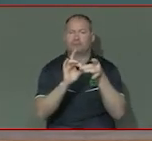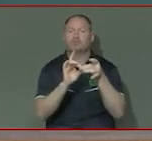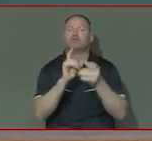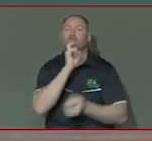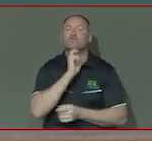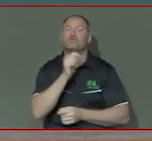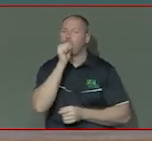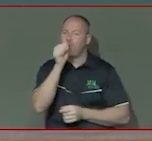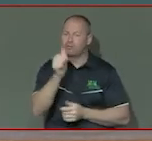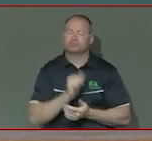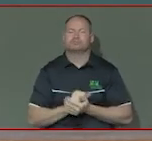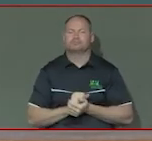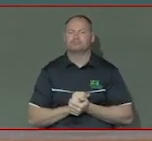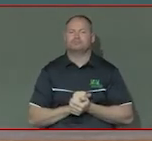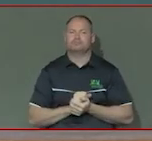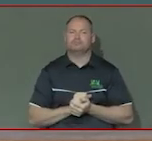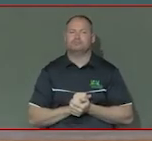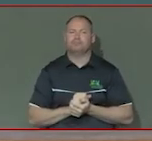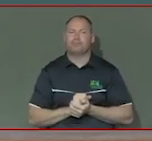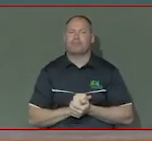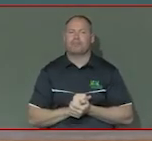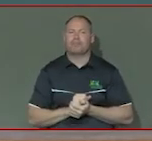answer. Now we have